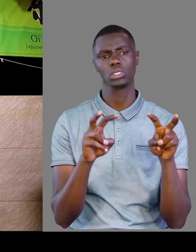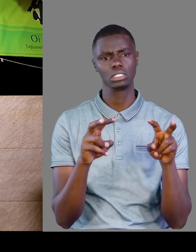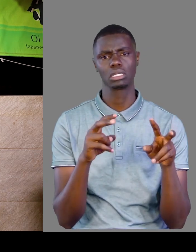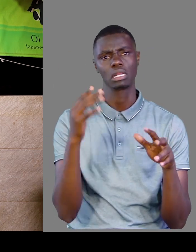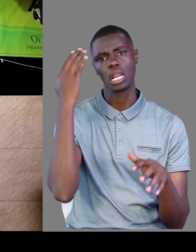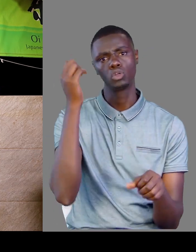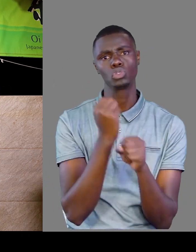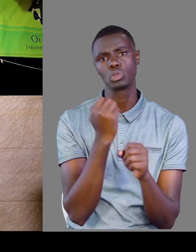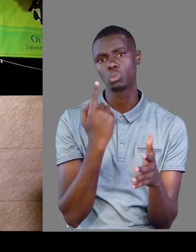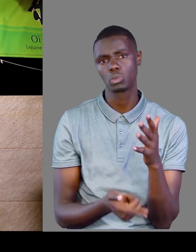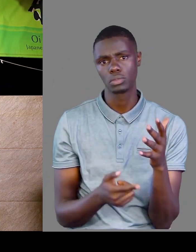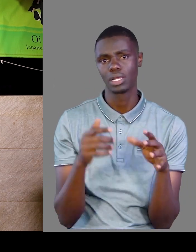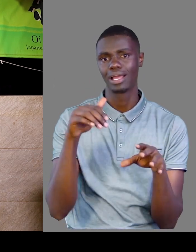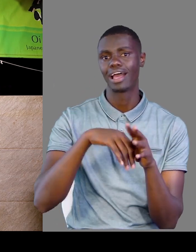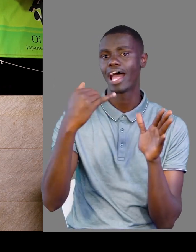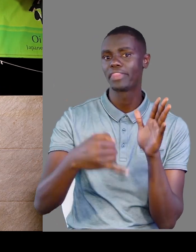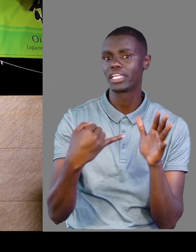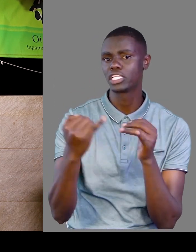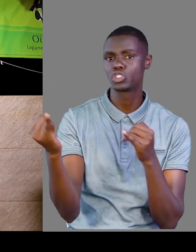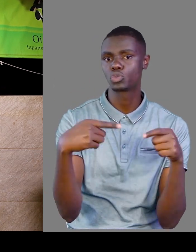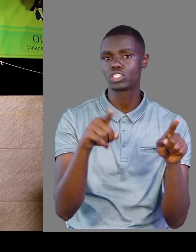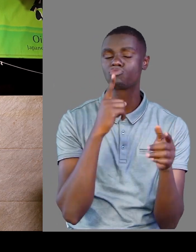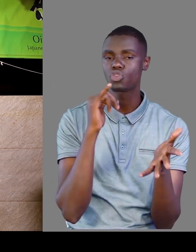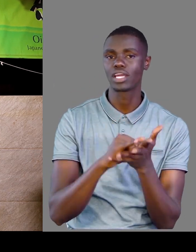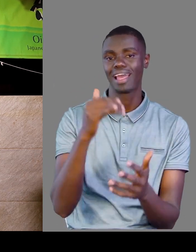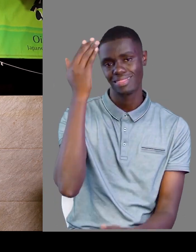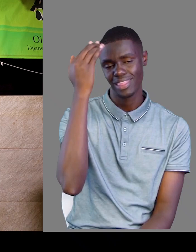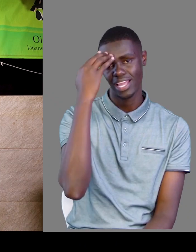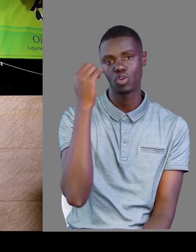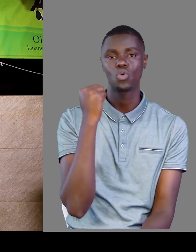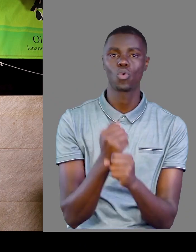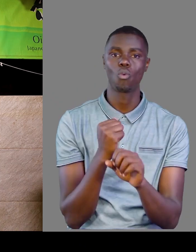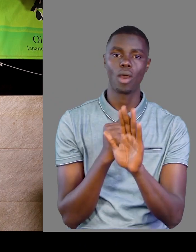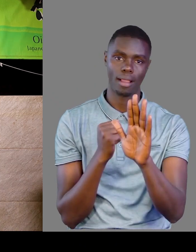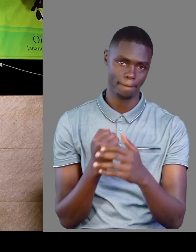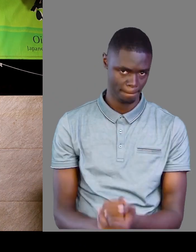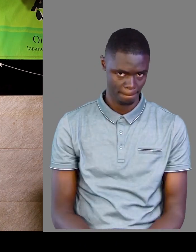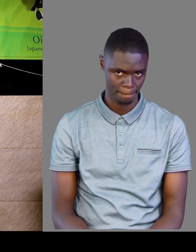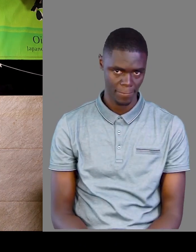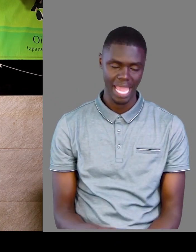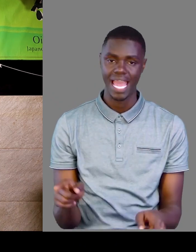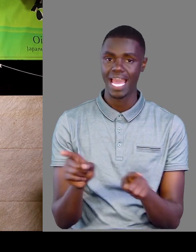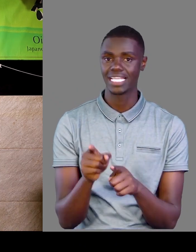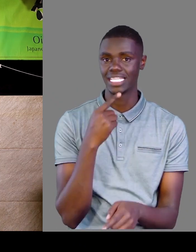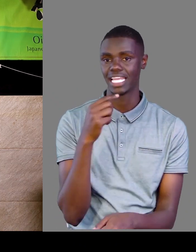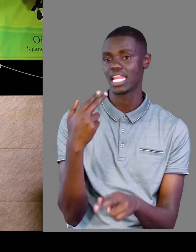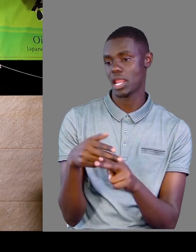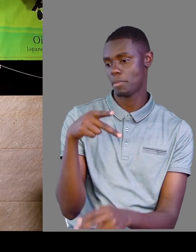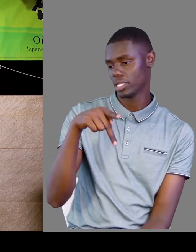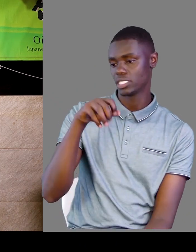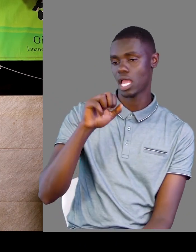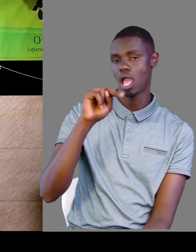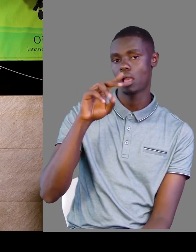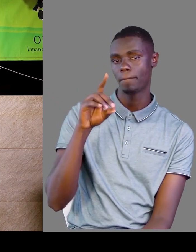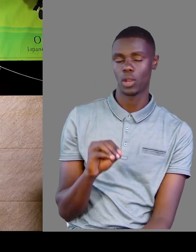don't know what you do in the industry, maybe introduce for them to get to know what you do. As I said before, my name is